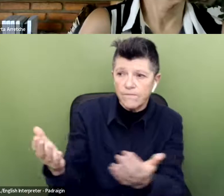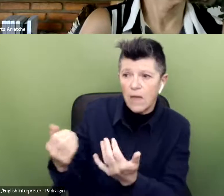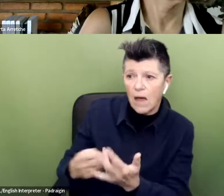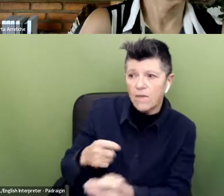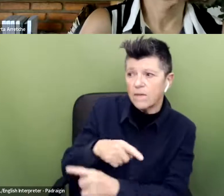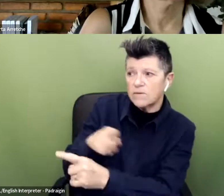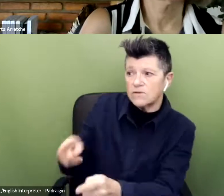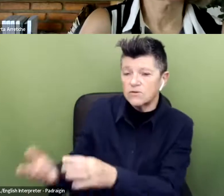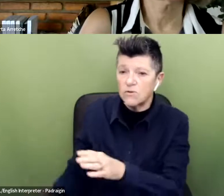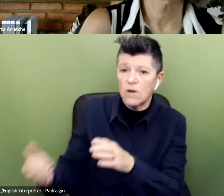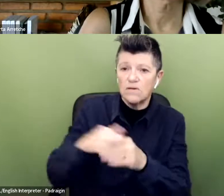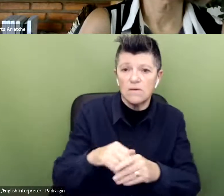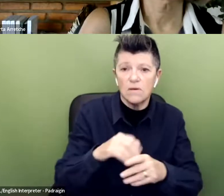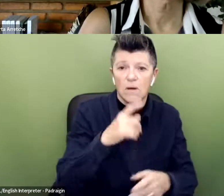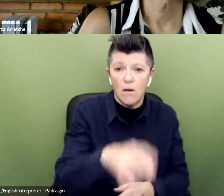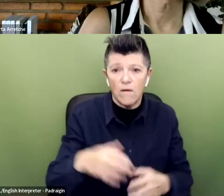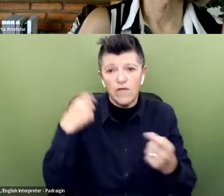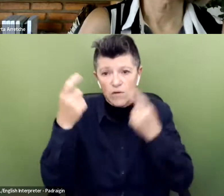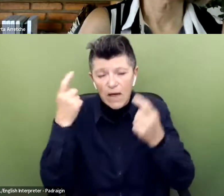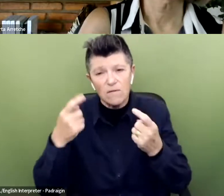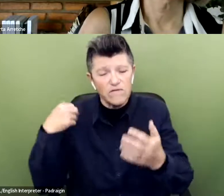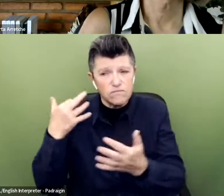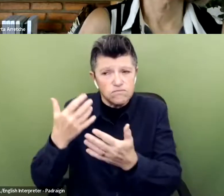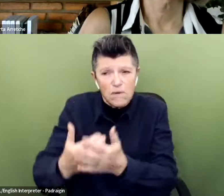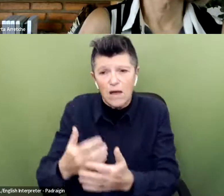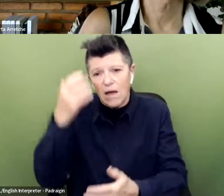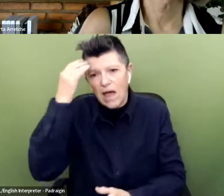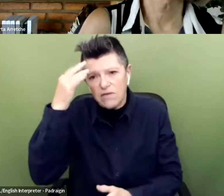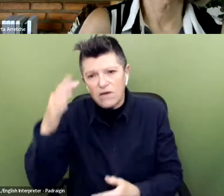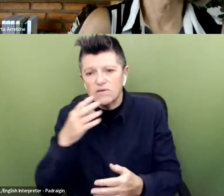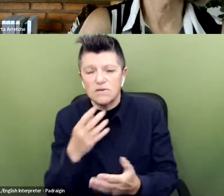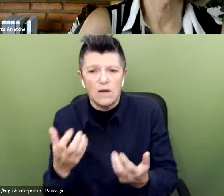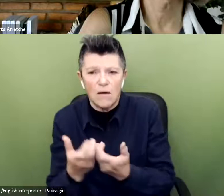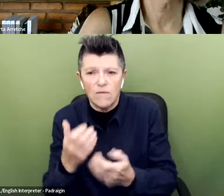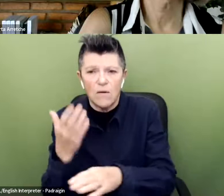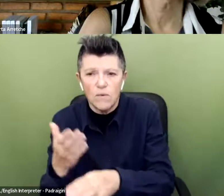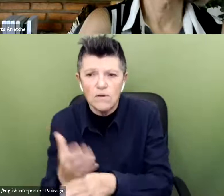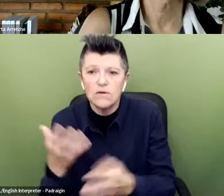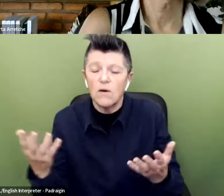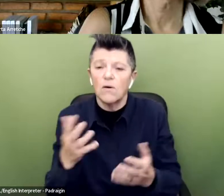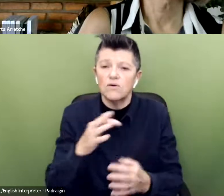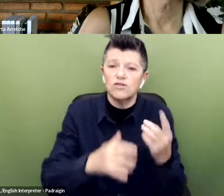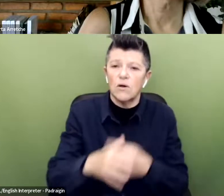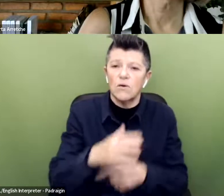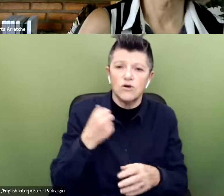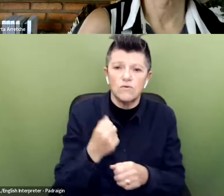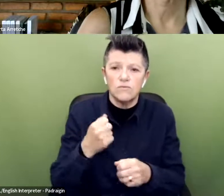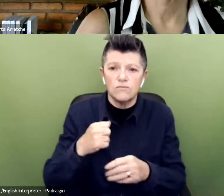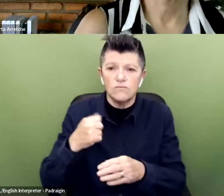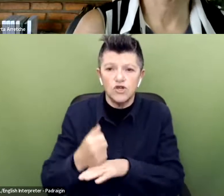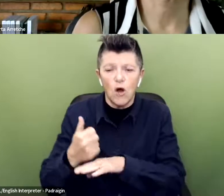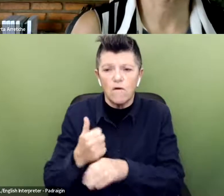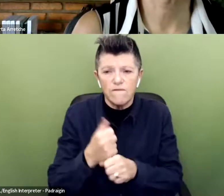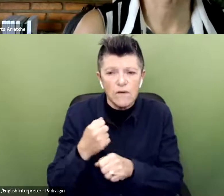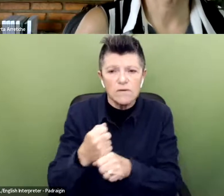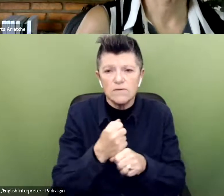about how ethics works, or how, social geographers have thought for years about how the design of physical spaces might actually make certain people more